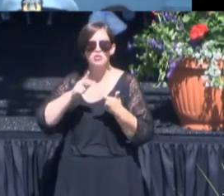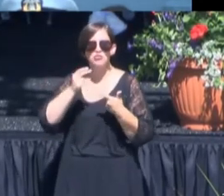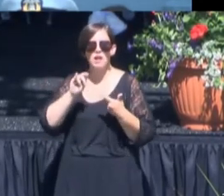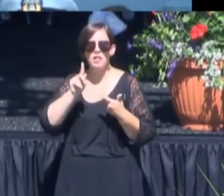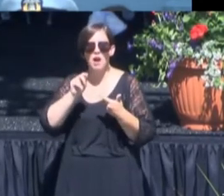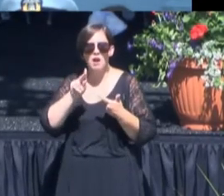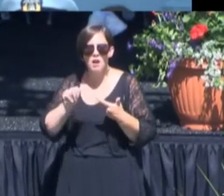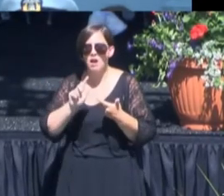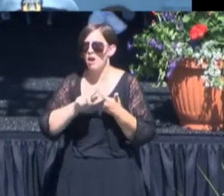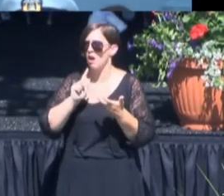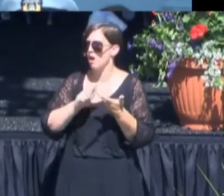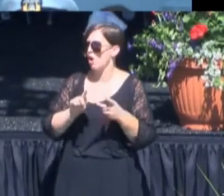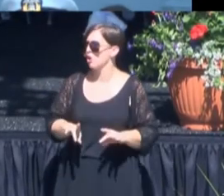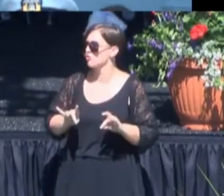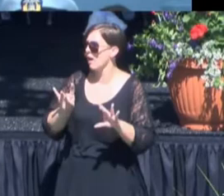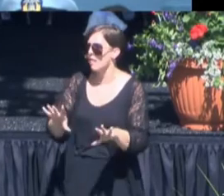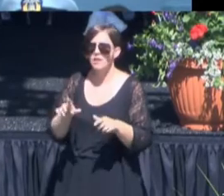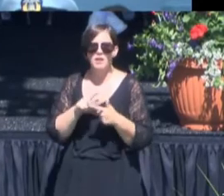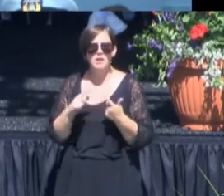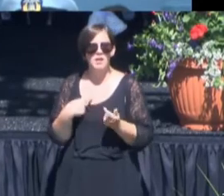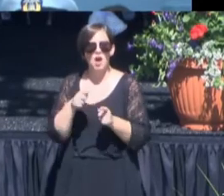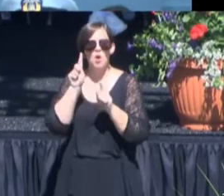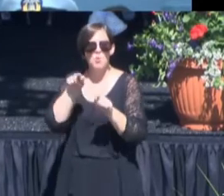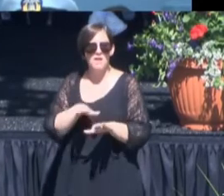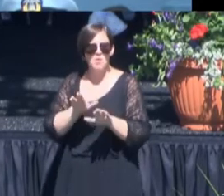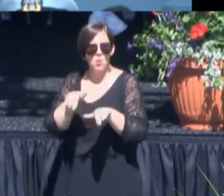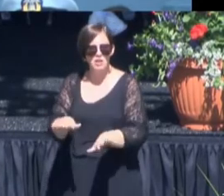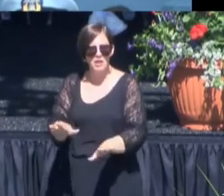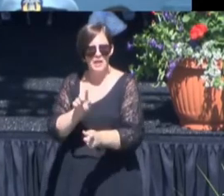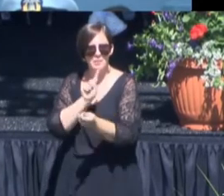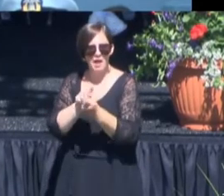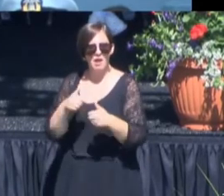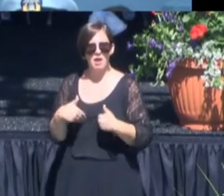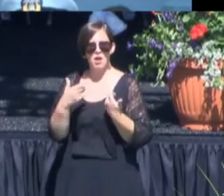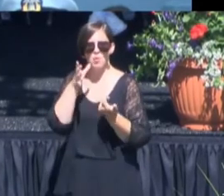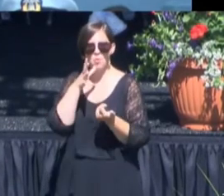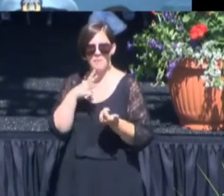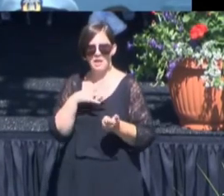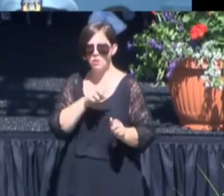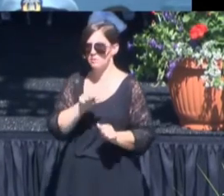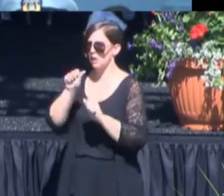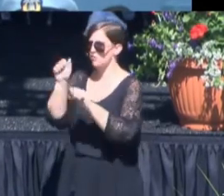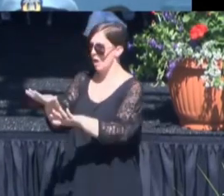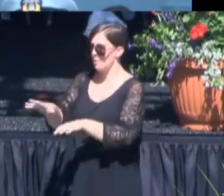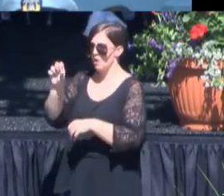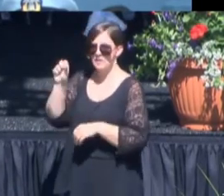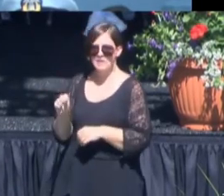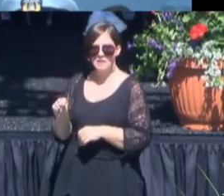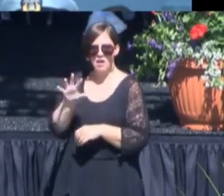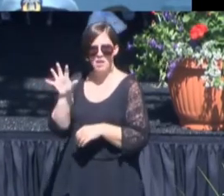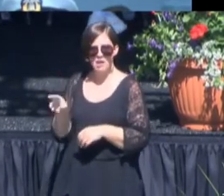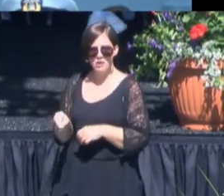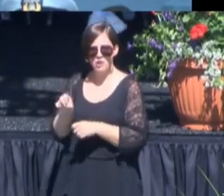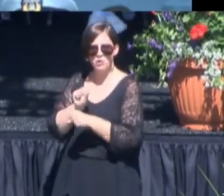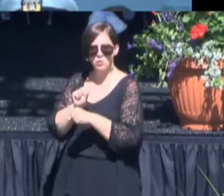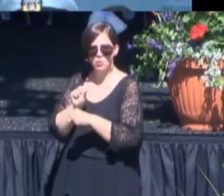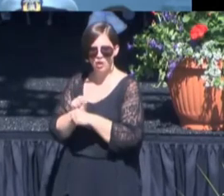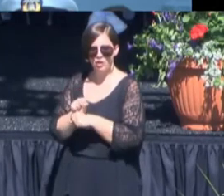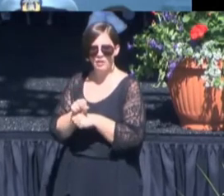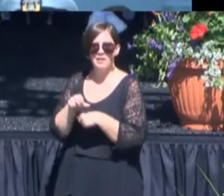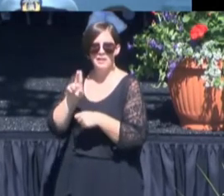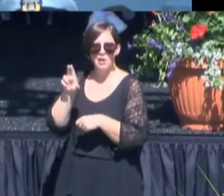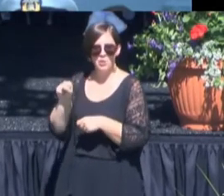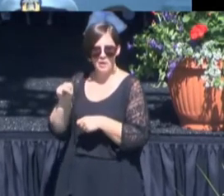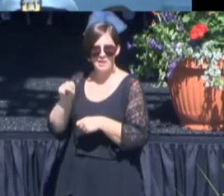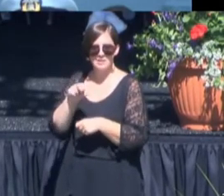Australia. And on one voyage, he did meet a young woman who was being dropped off in South Africa to work at the U.S. consulate. Turned out to be my mother.